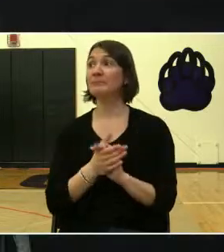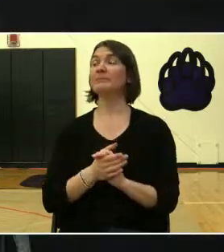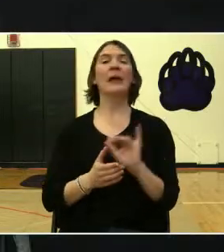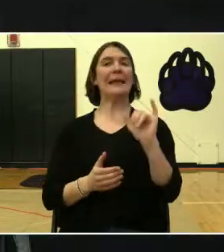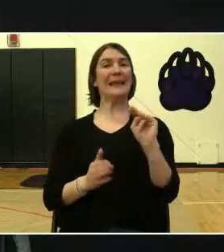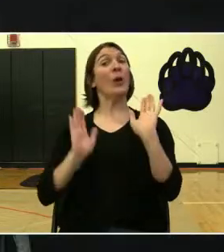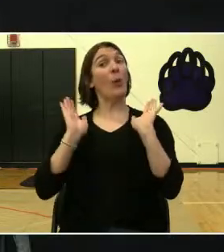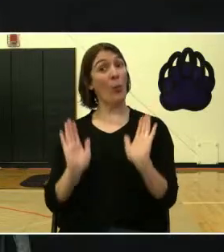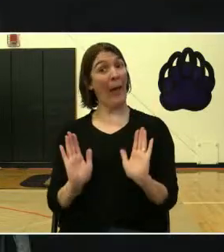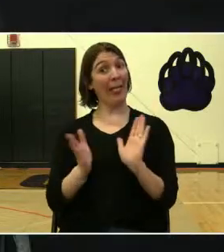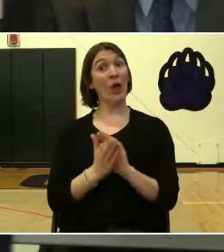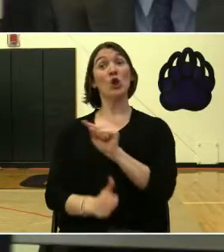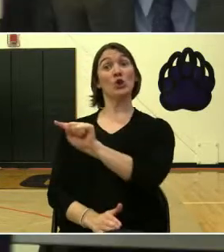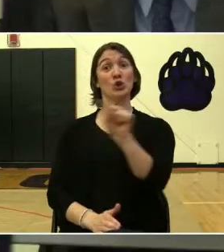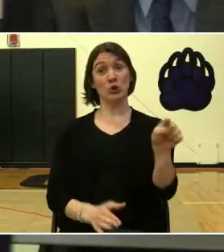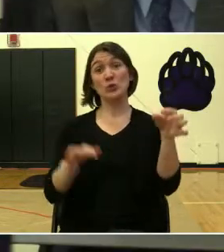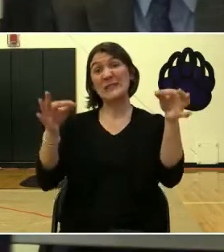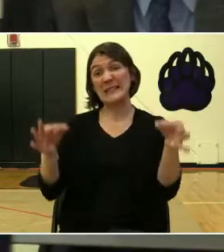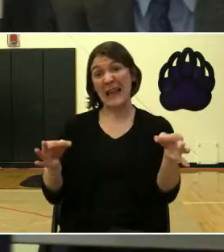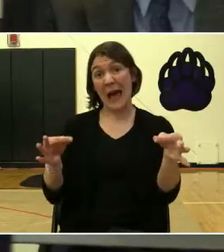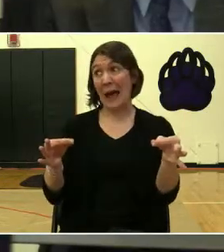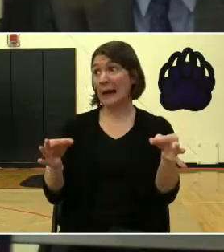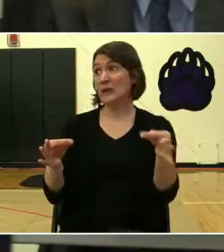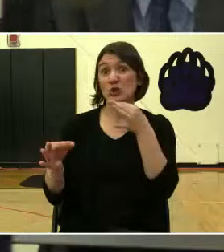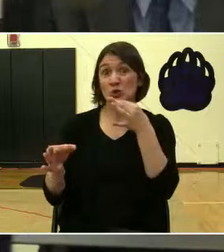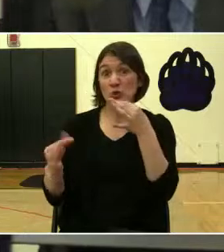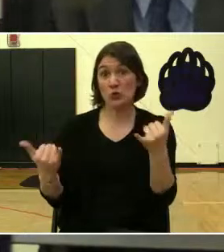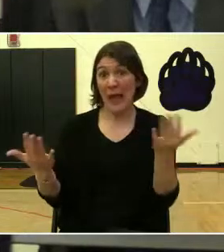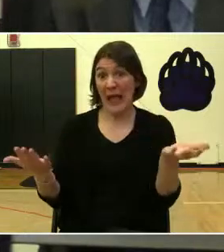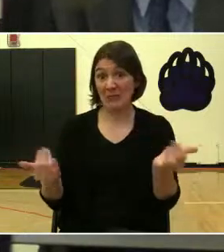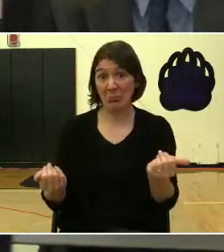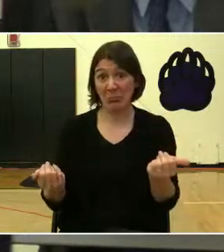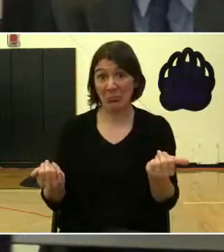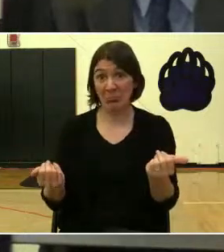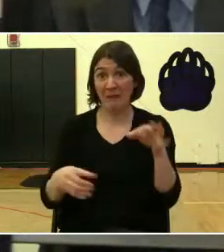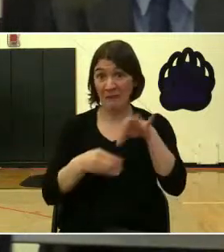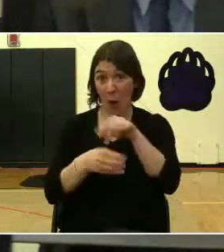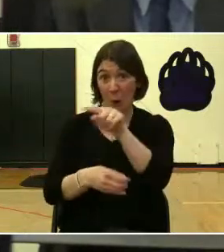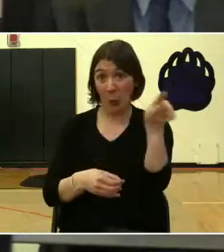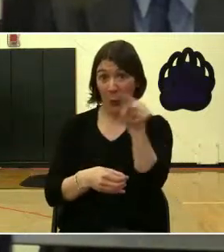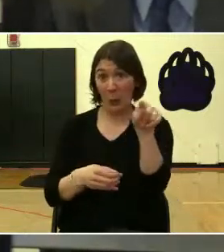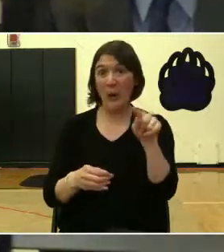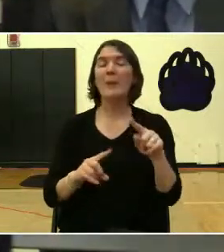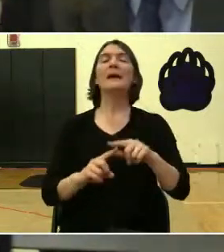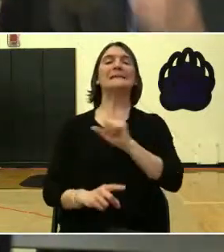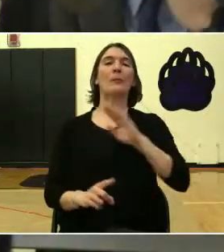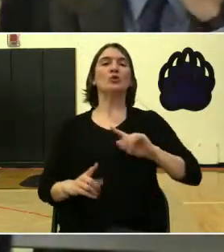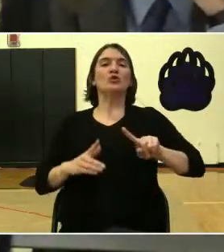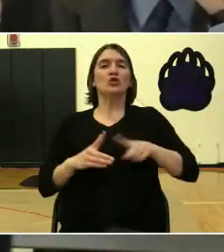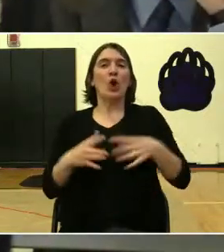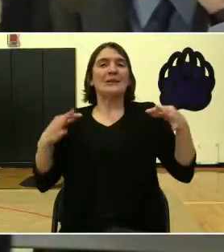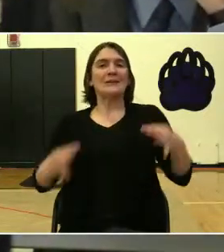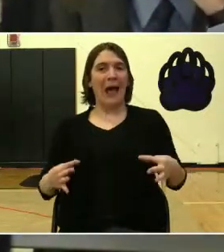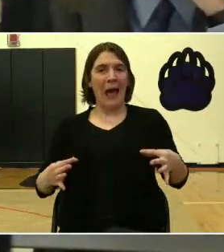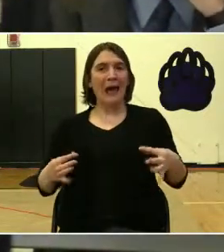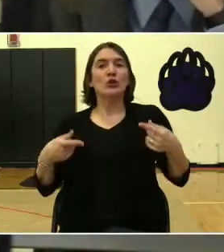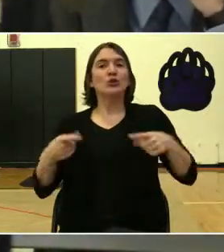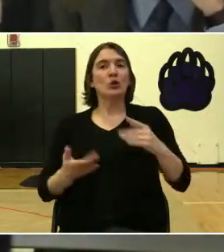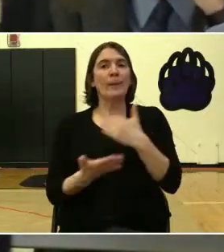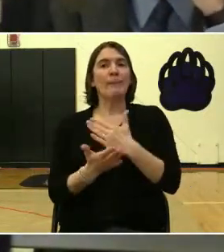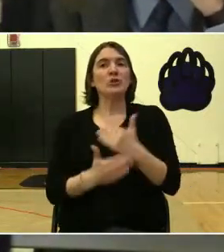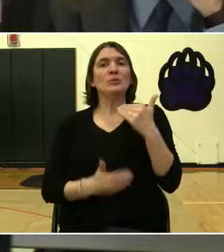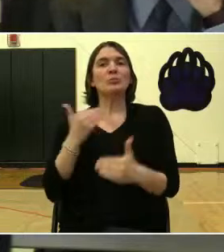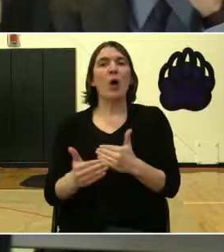well you're going to make the decision a little bit tonight or today uh but it's also the select board makes that decision during the